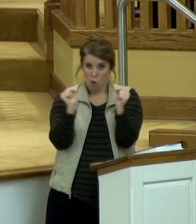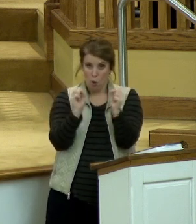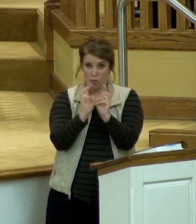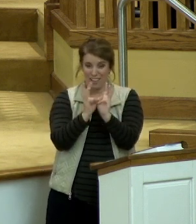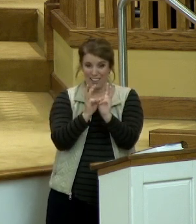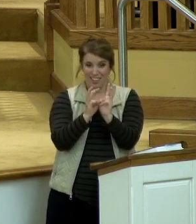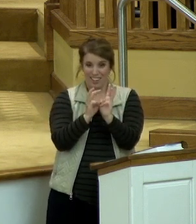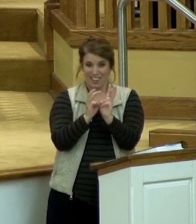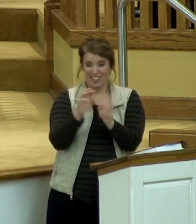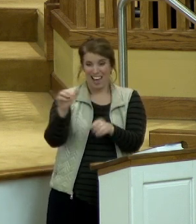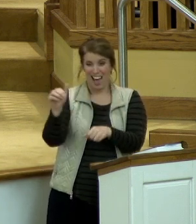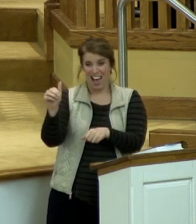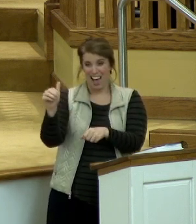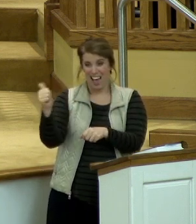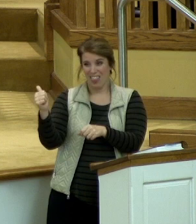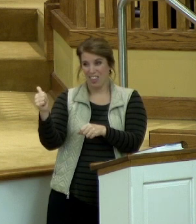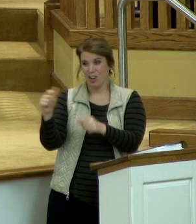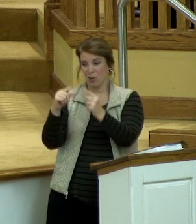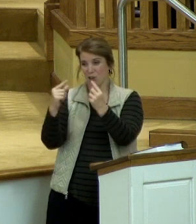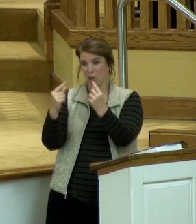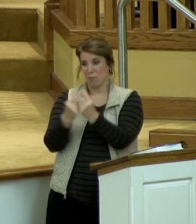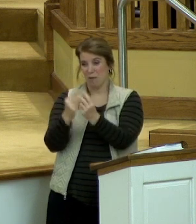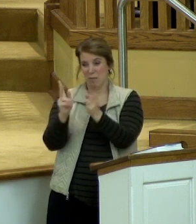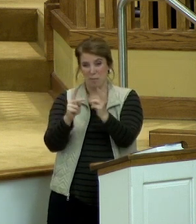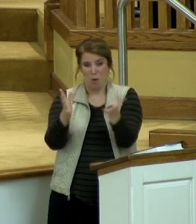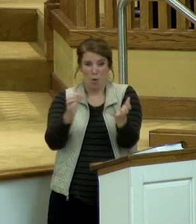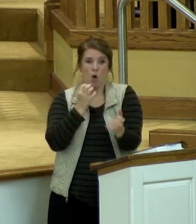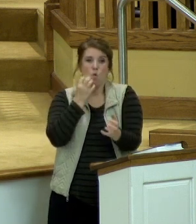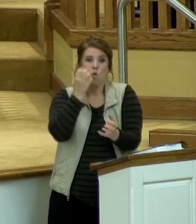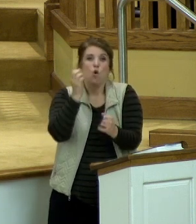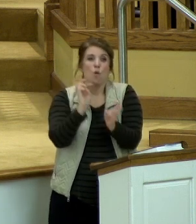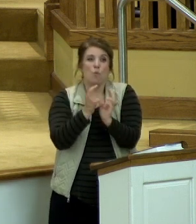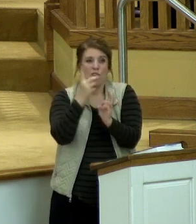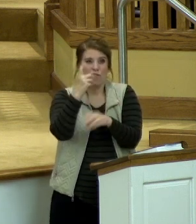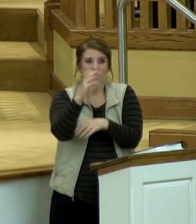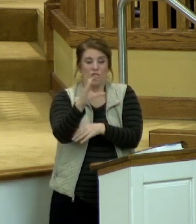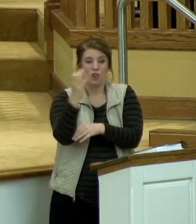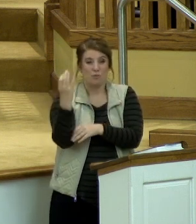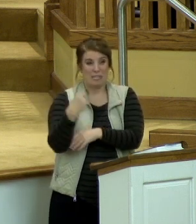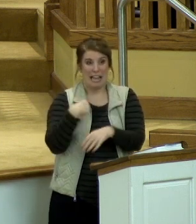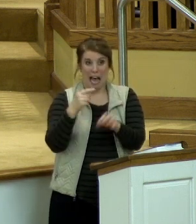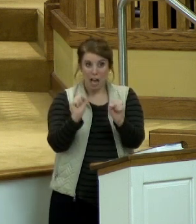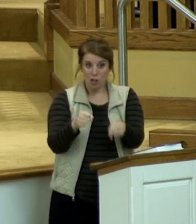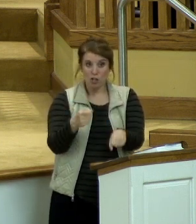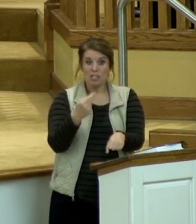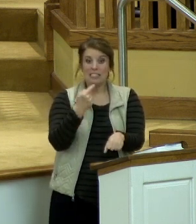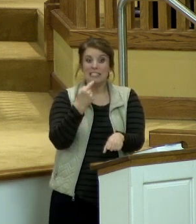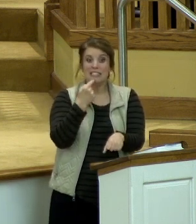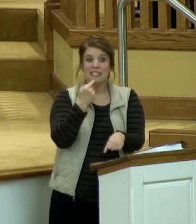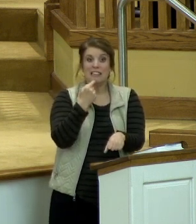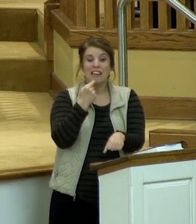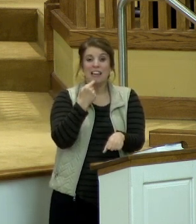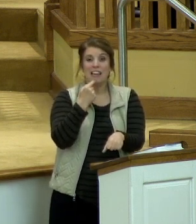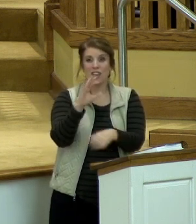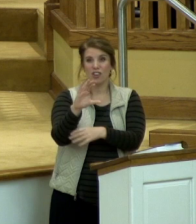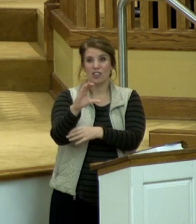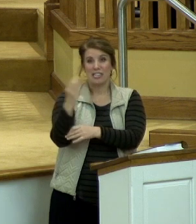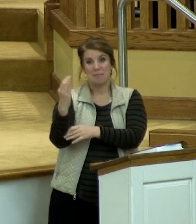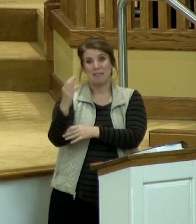really be glad if it was warm every Christmas. All right, those are the three groups. Now, I could say Christmas at the